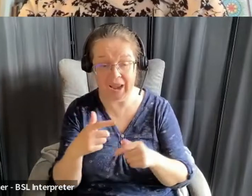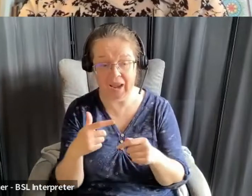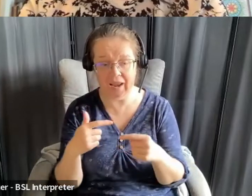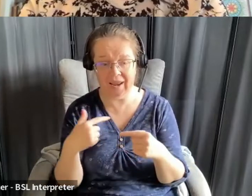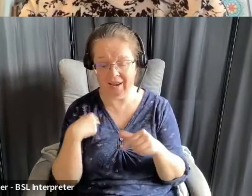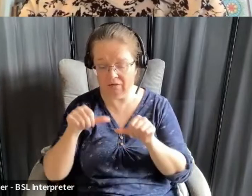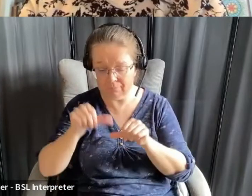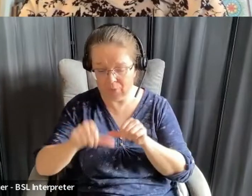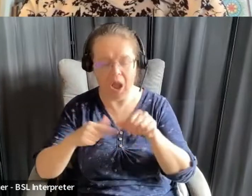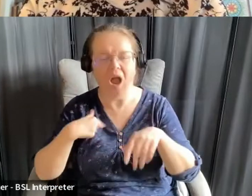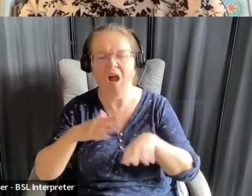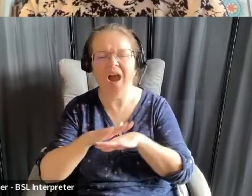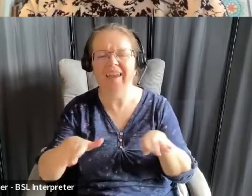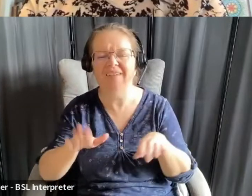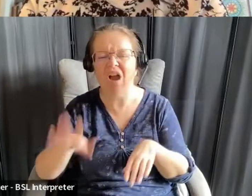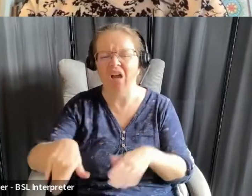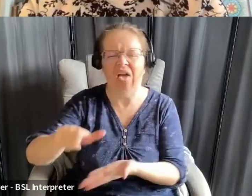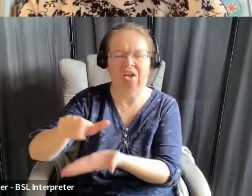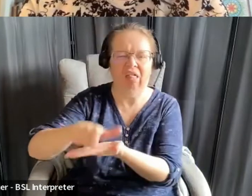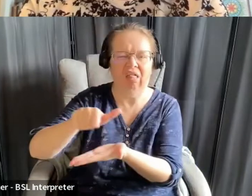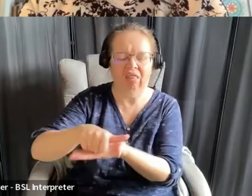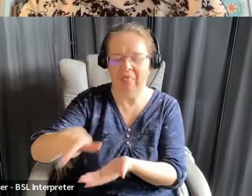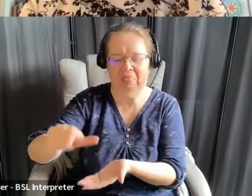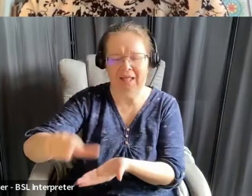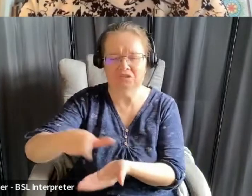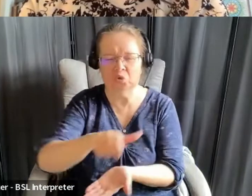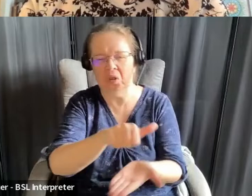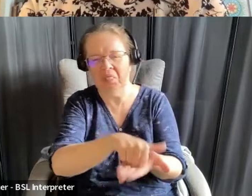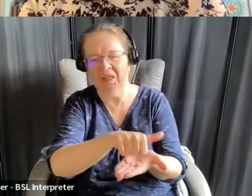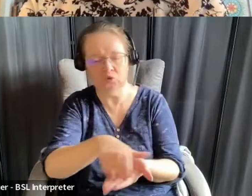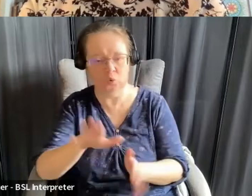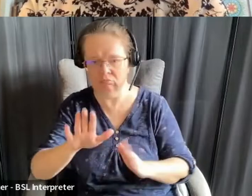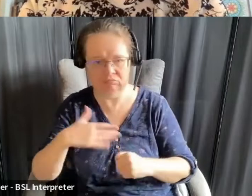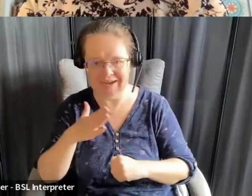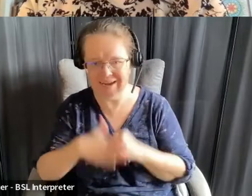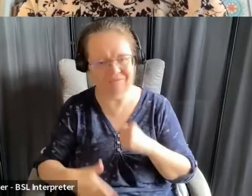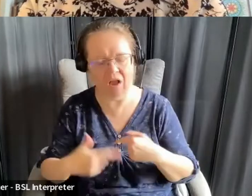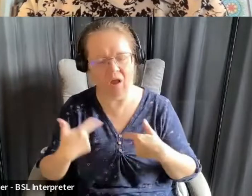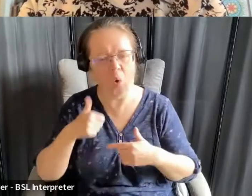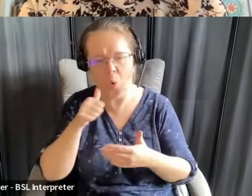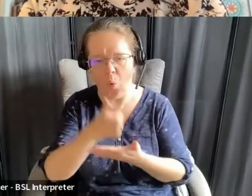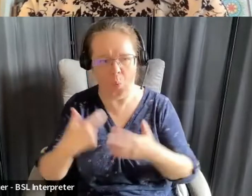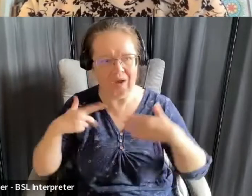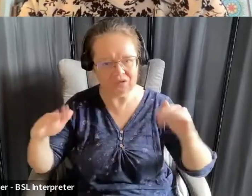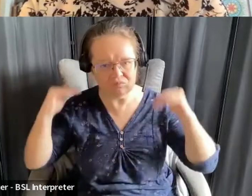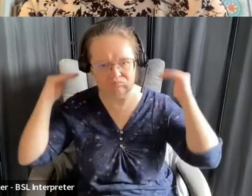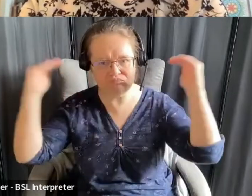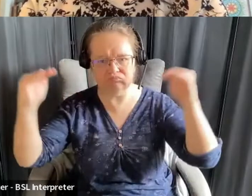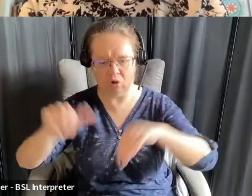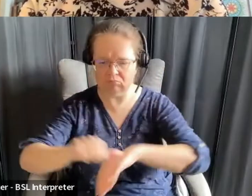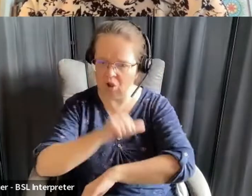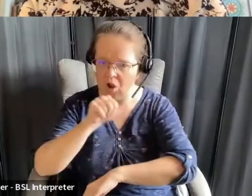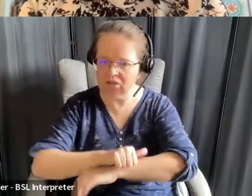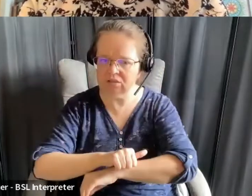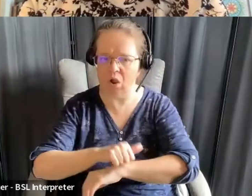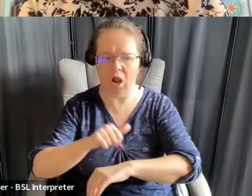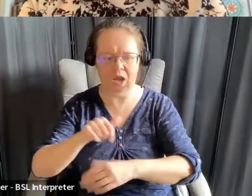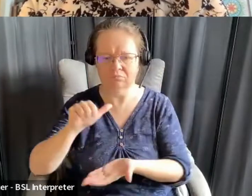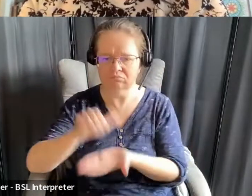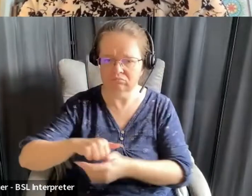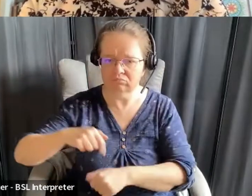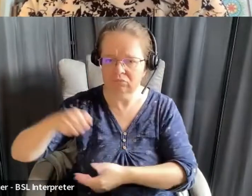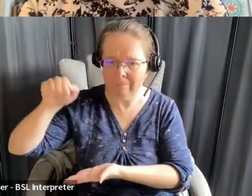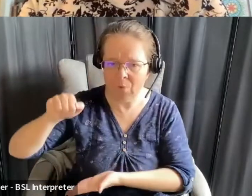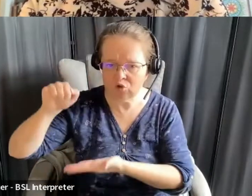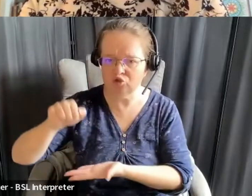don't compromise when it comes to things like delivering on time and on budget, and just giving